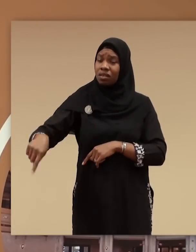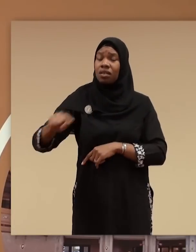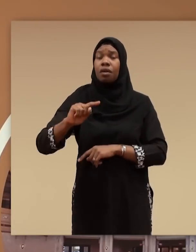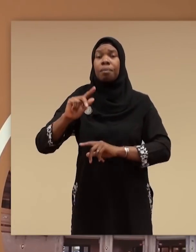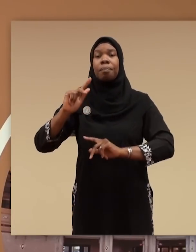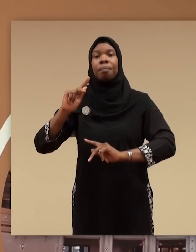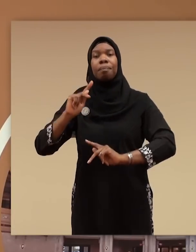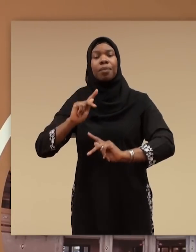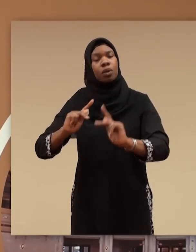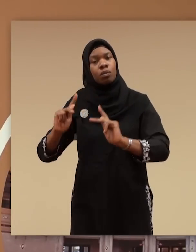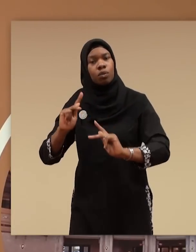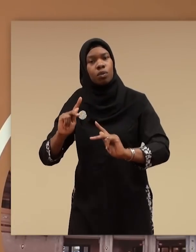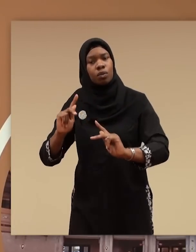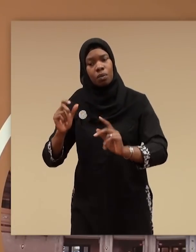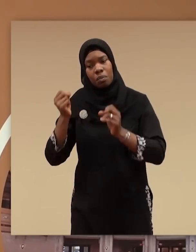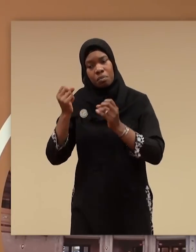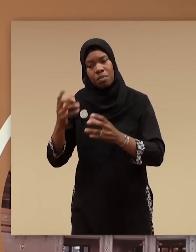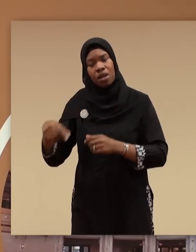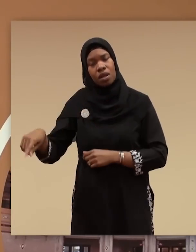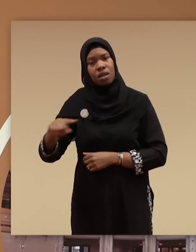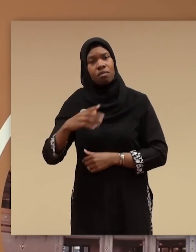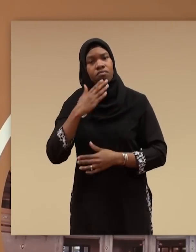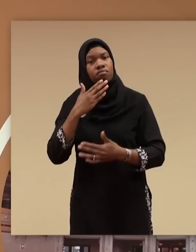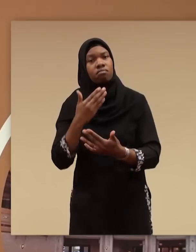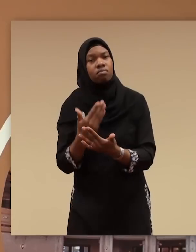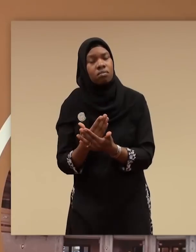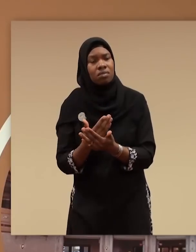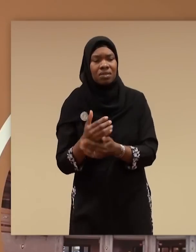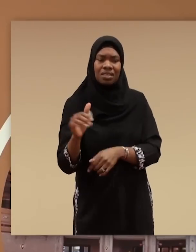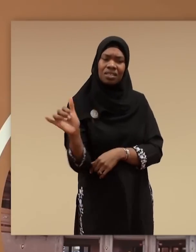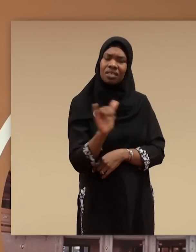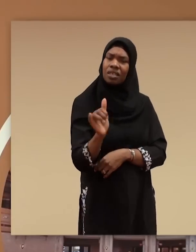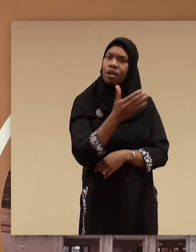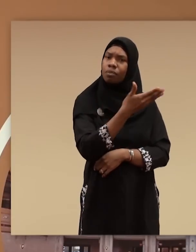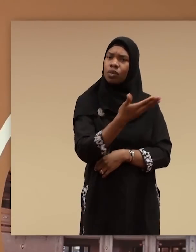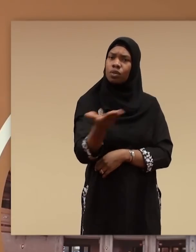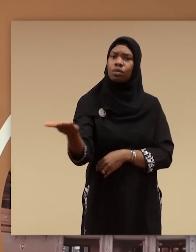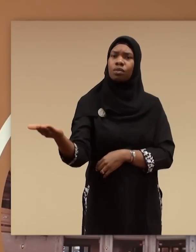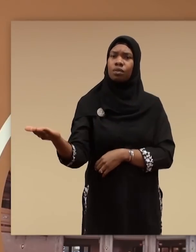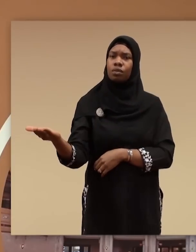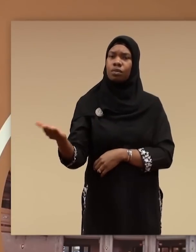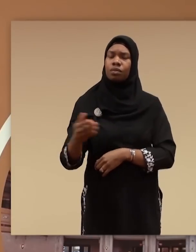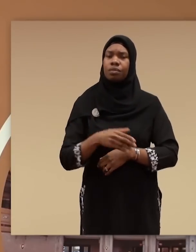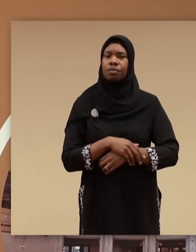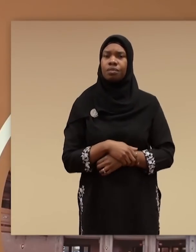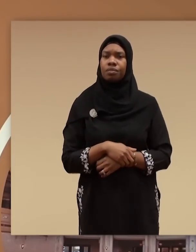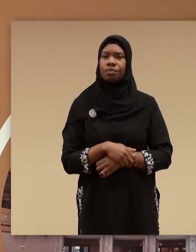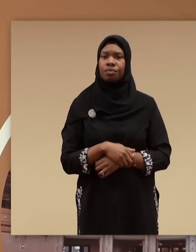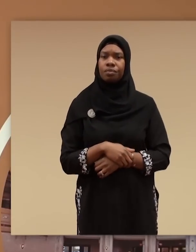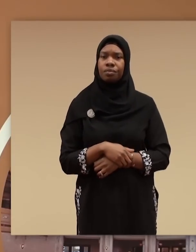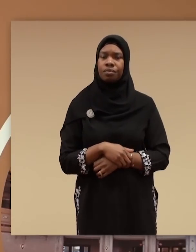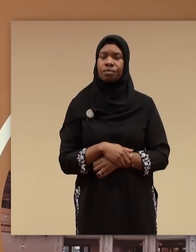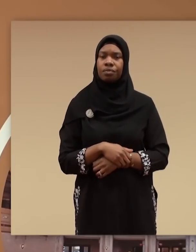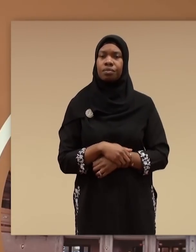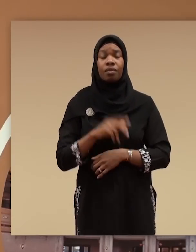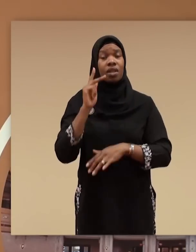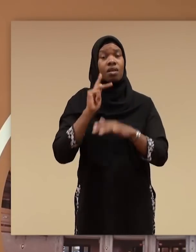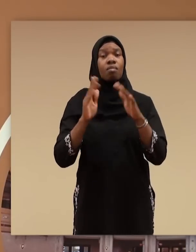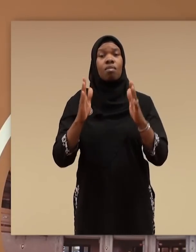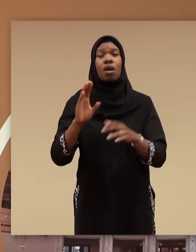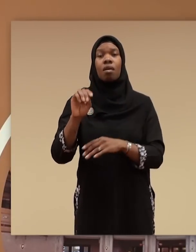them are good as you are. Muhammad sallallahu alayhi wa sallam told us, "An-nasu